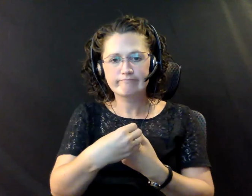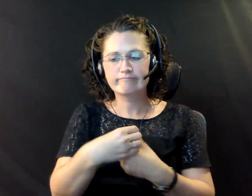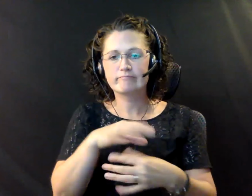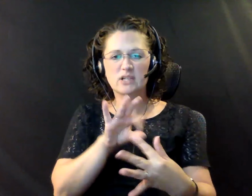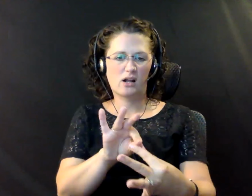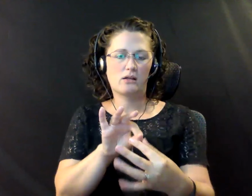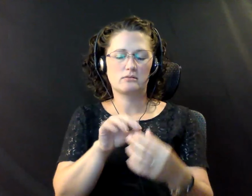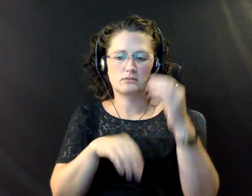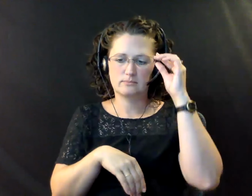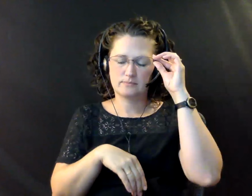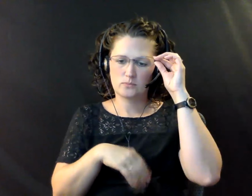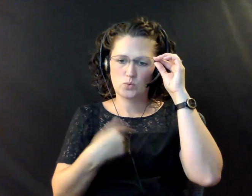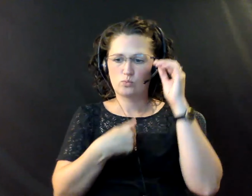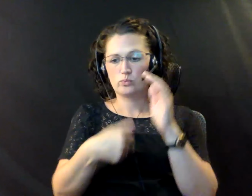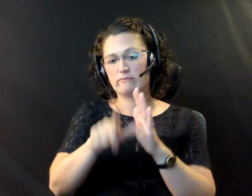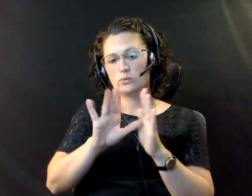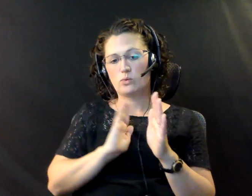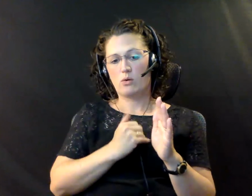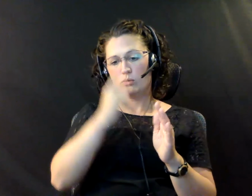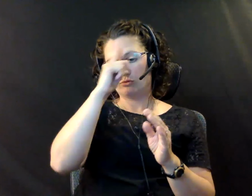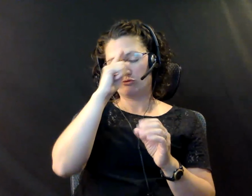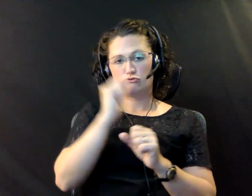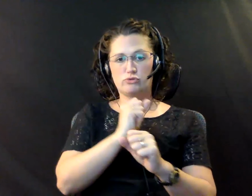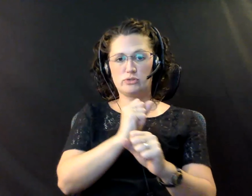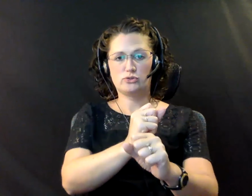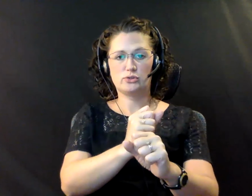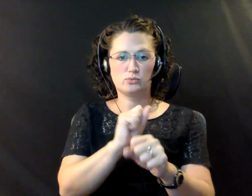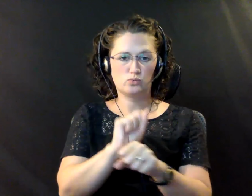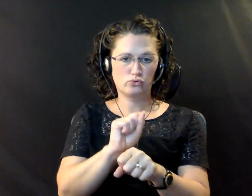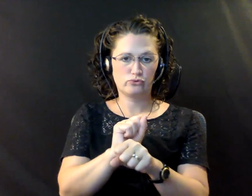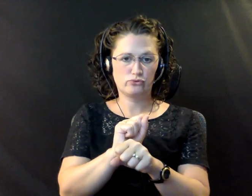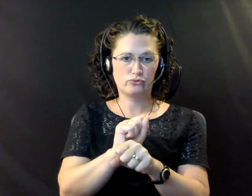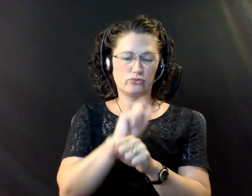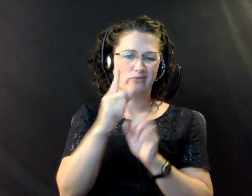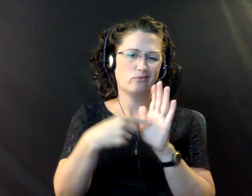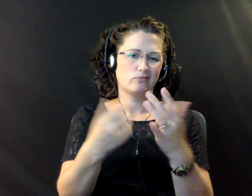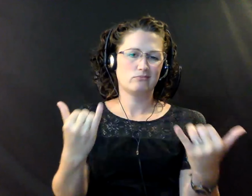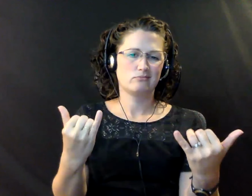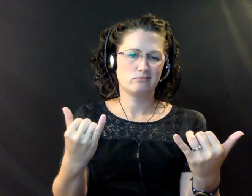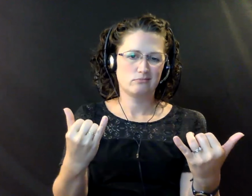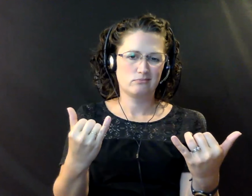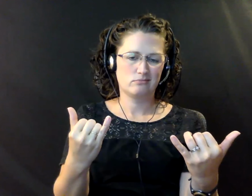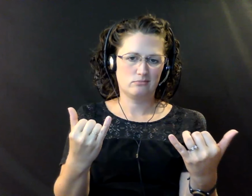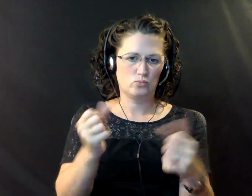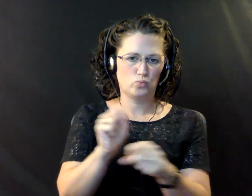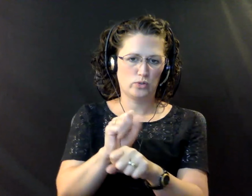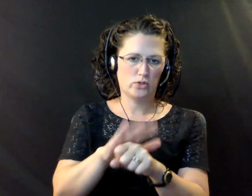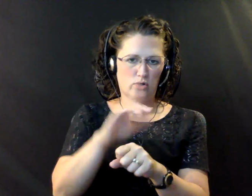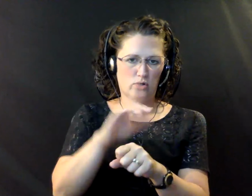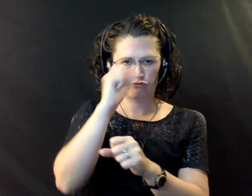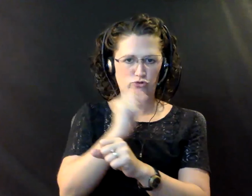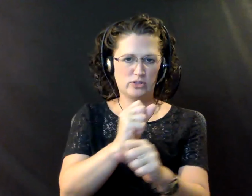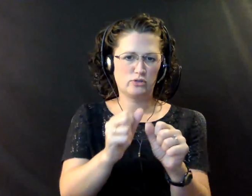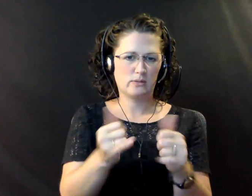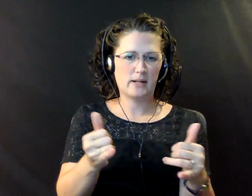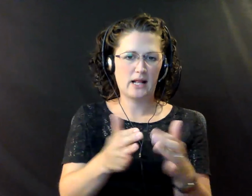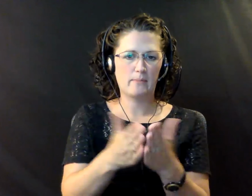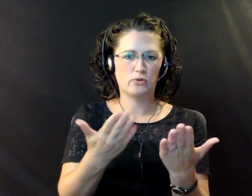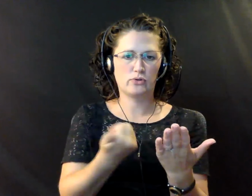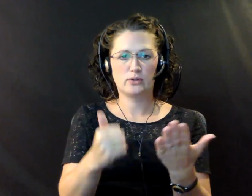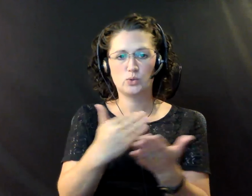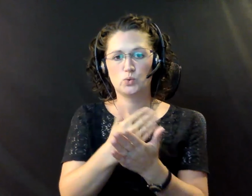we are doing. For instance, right now, we're kind of working on that strategic playbook. What are new opportunities